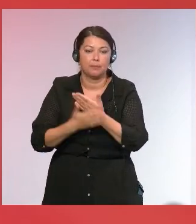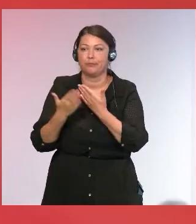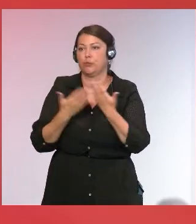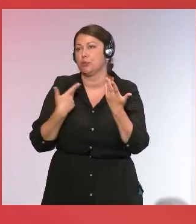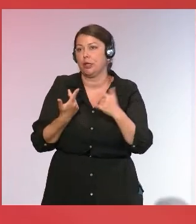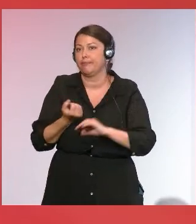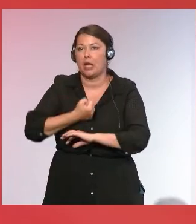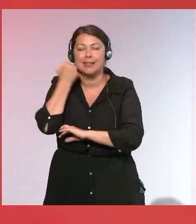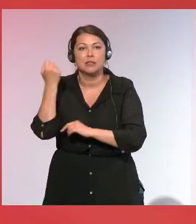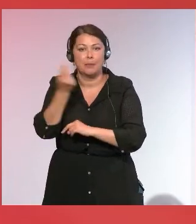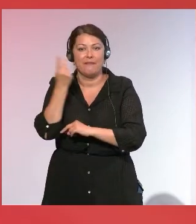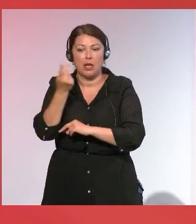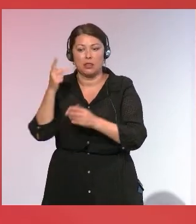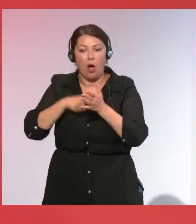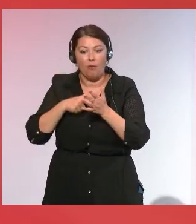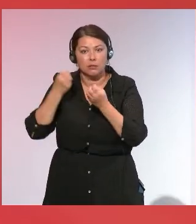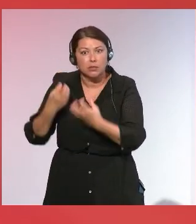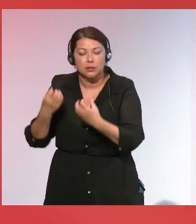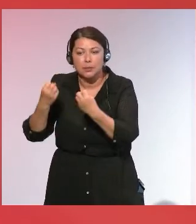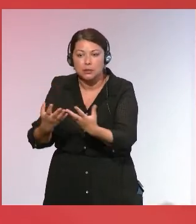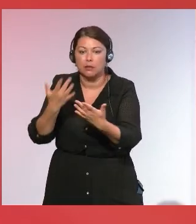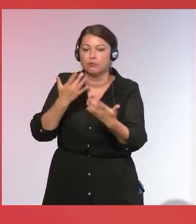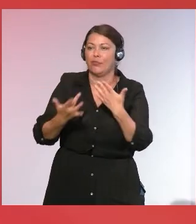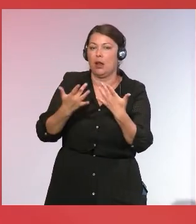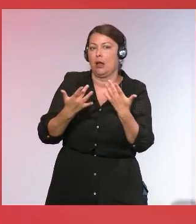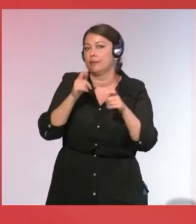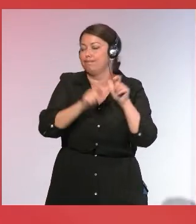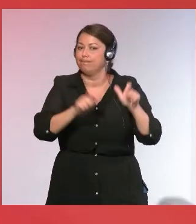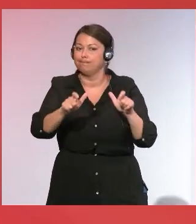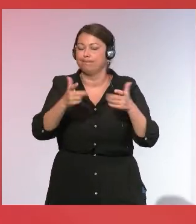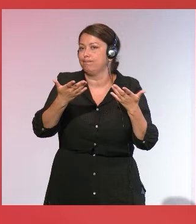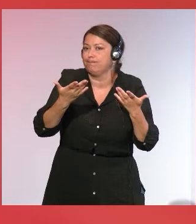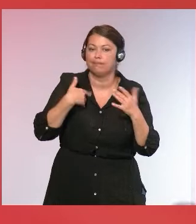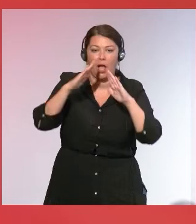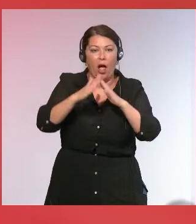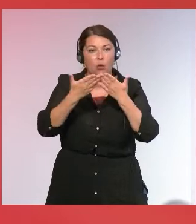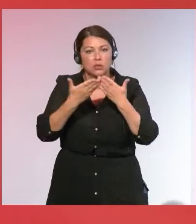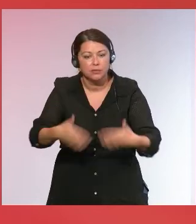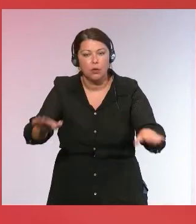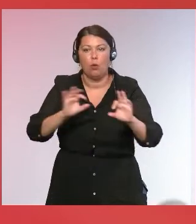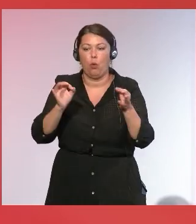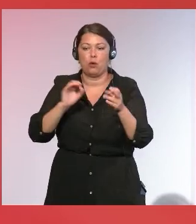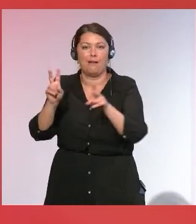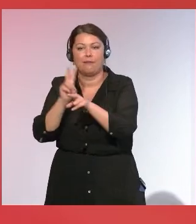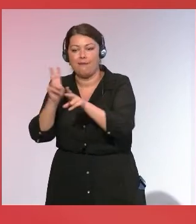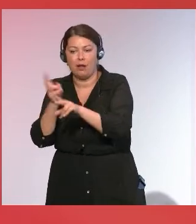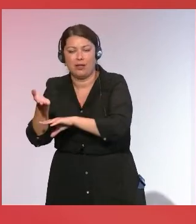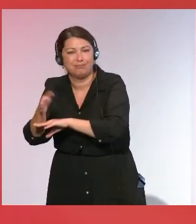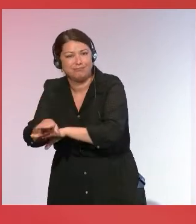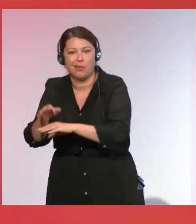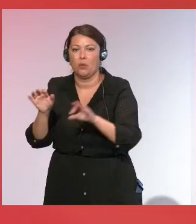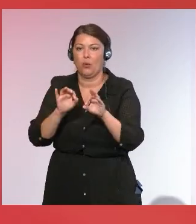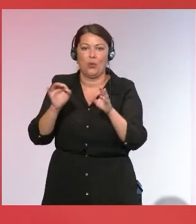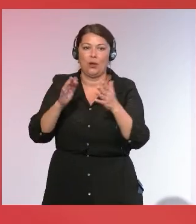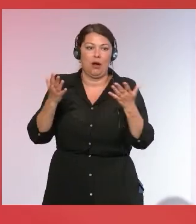might lose possessions, you might even lose your loved ones, you'll lose your home perhaps, you'll be evacuated, you